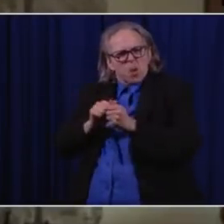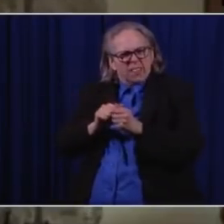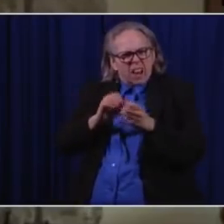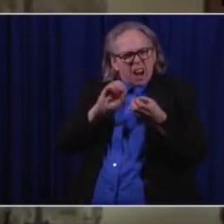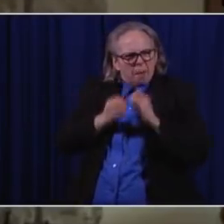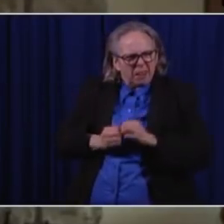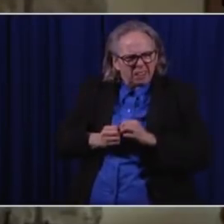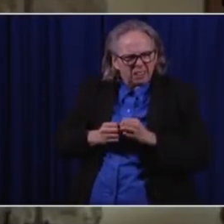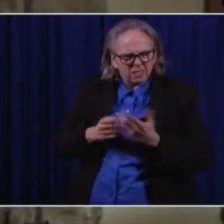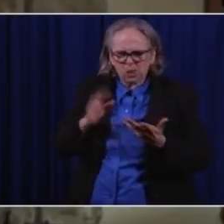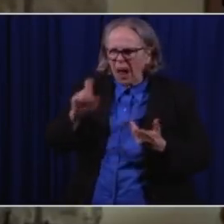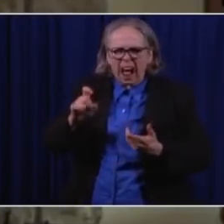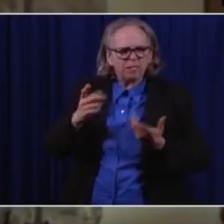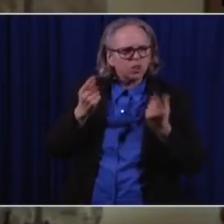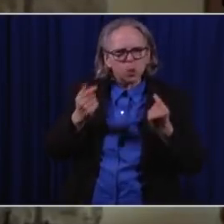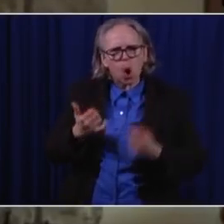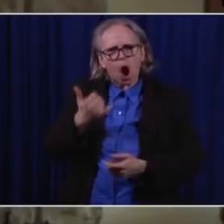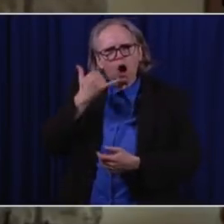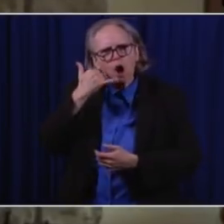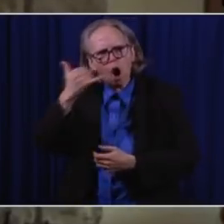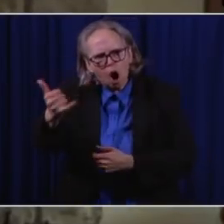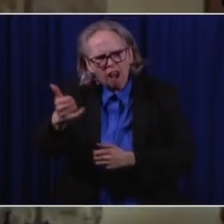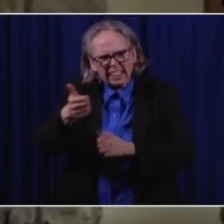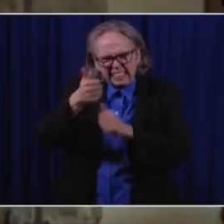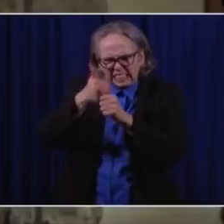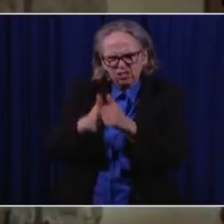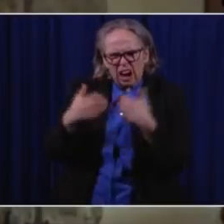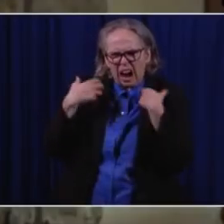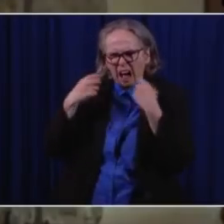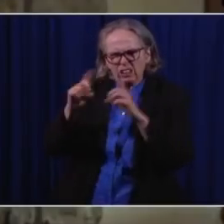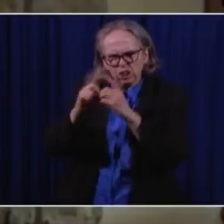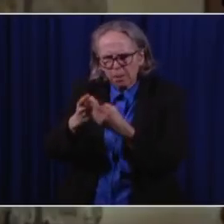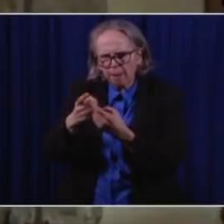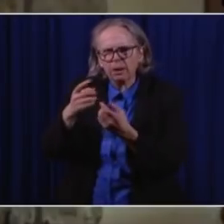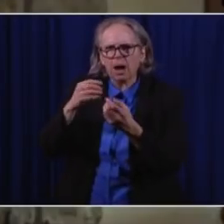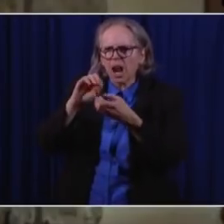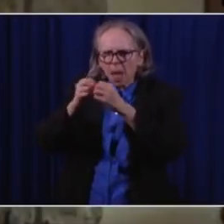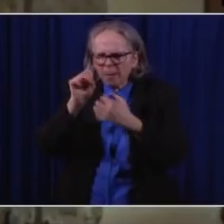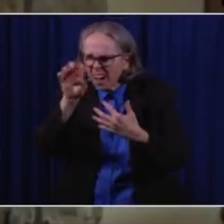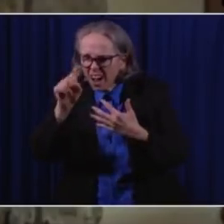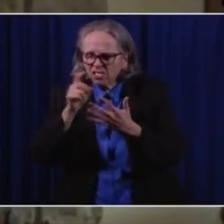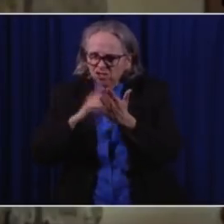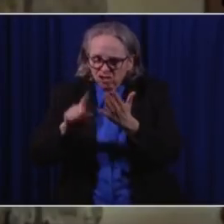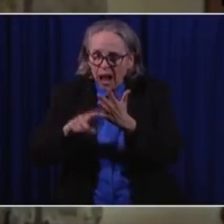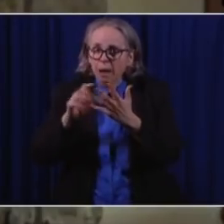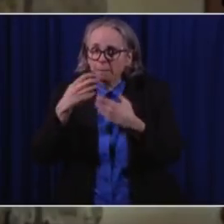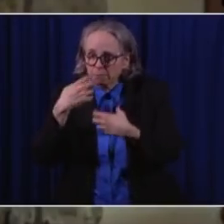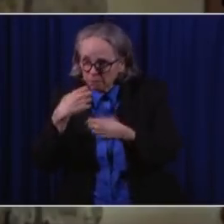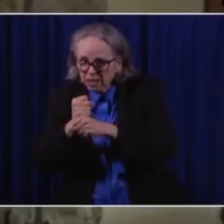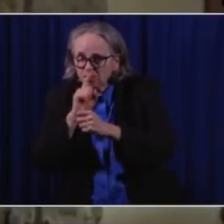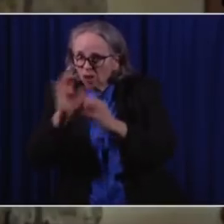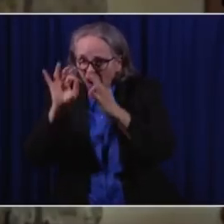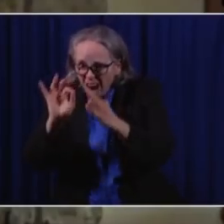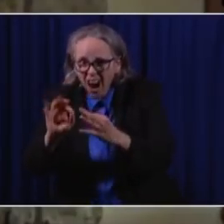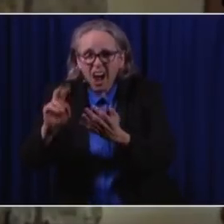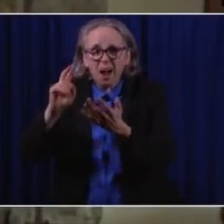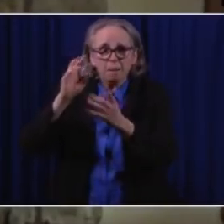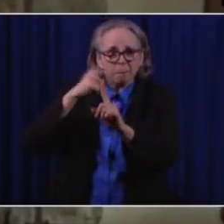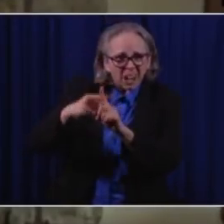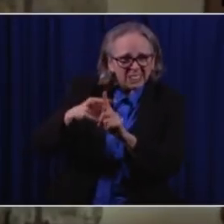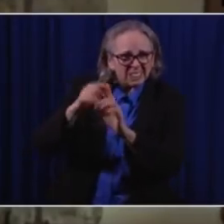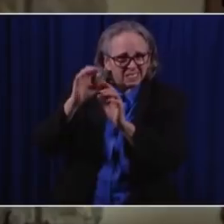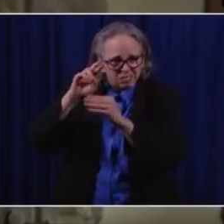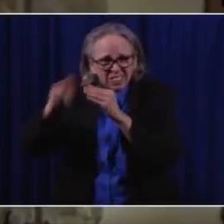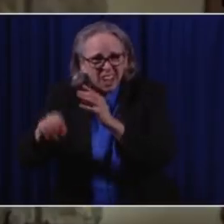phone call, and they go back and they get the information. And so on Monday, they, for the first day,